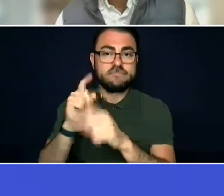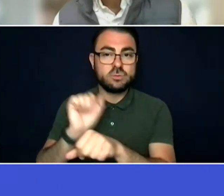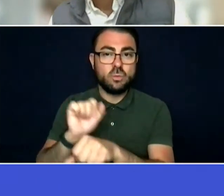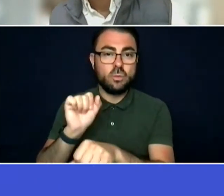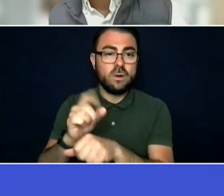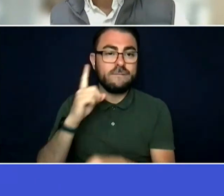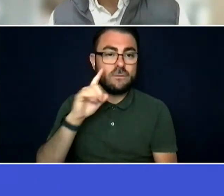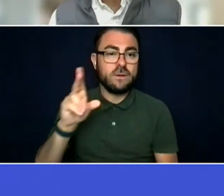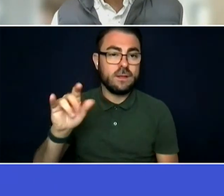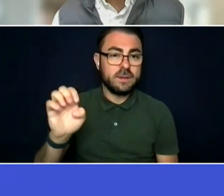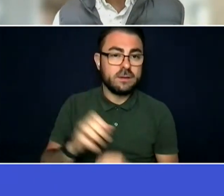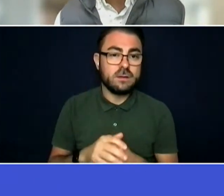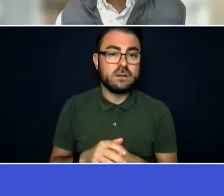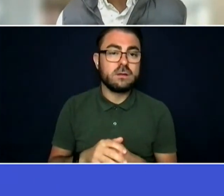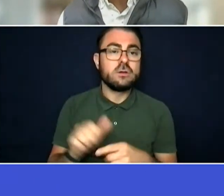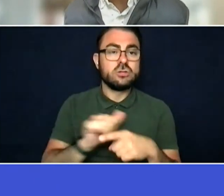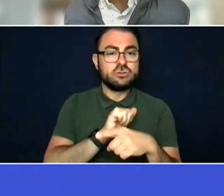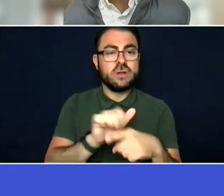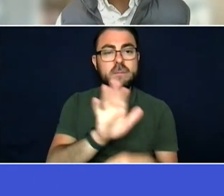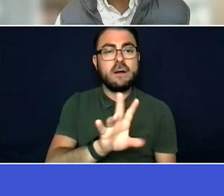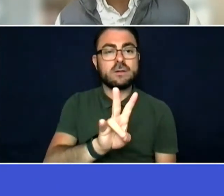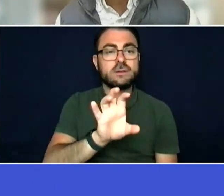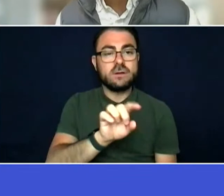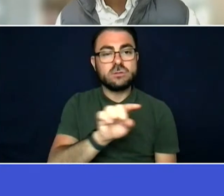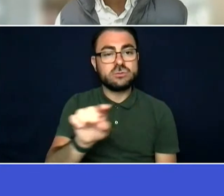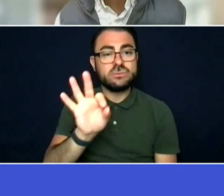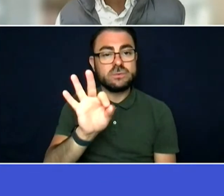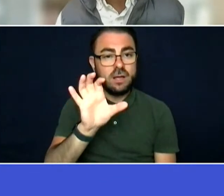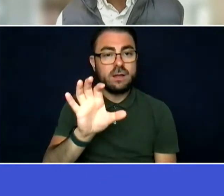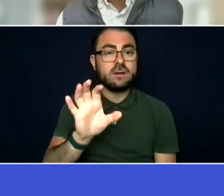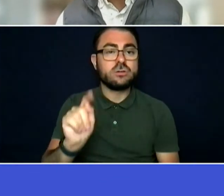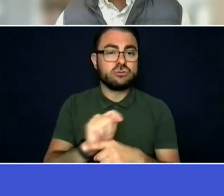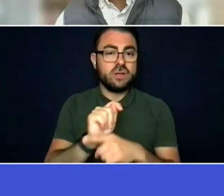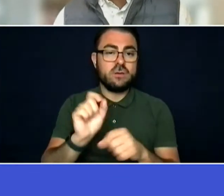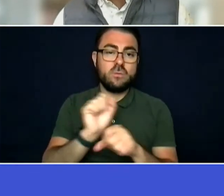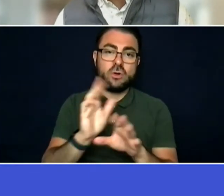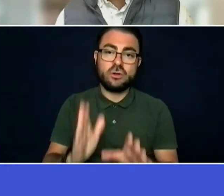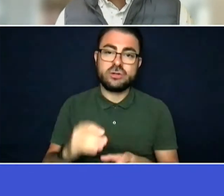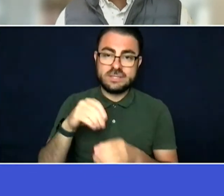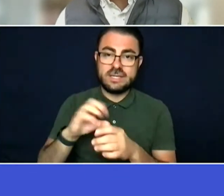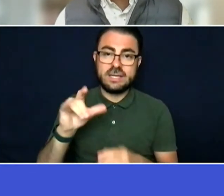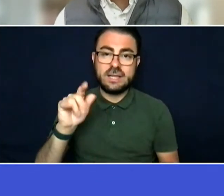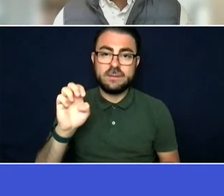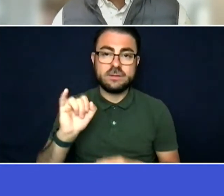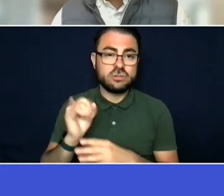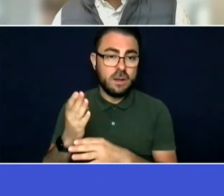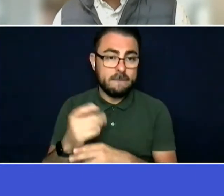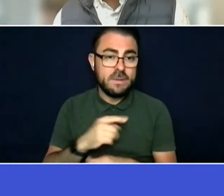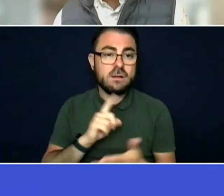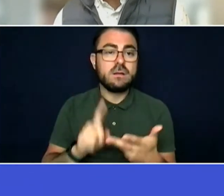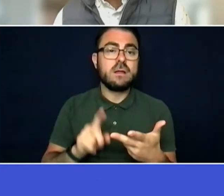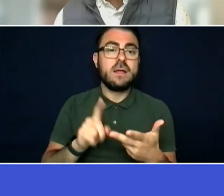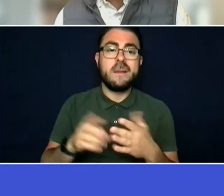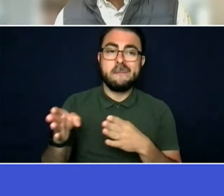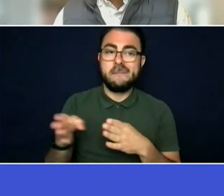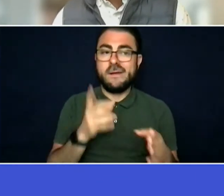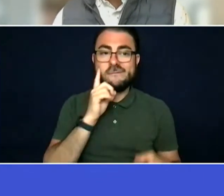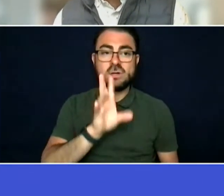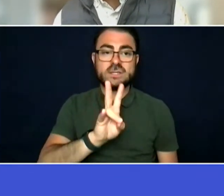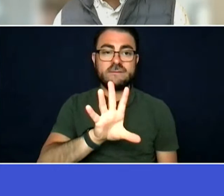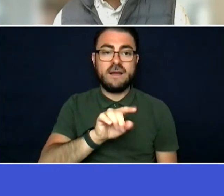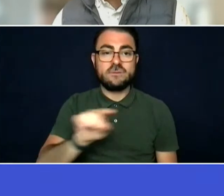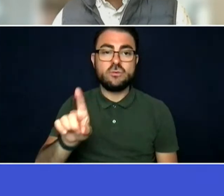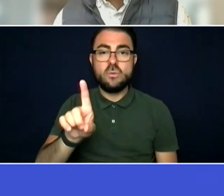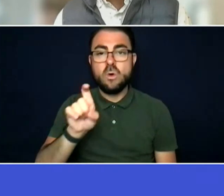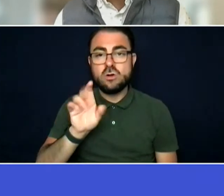jobs. We're aiming to train about 75 to 125 contractors into expanding into climate